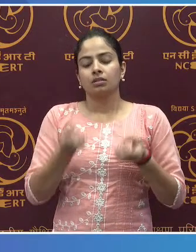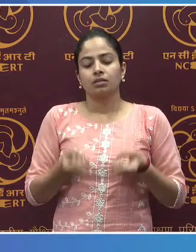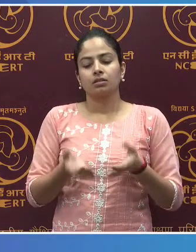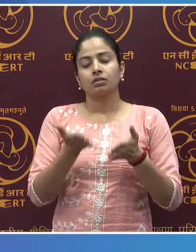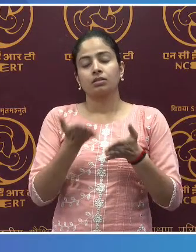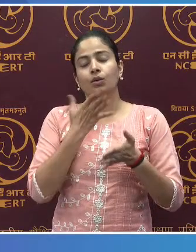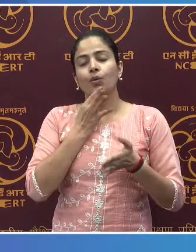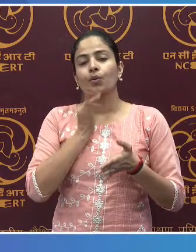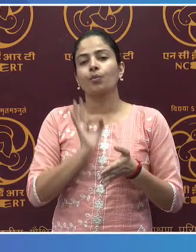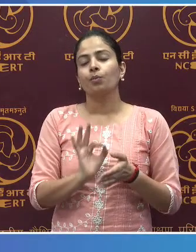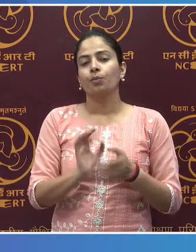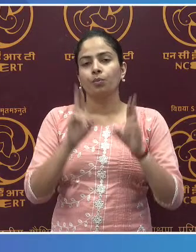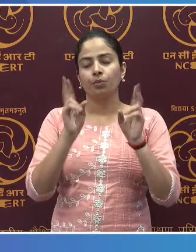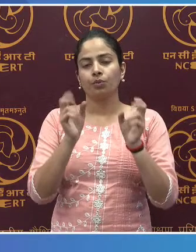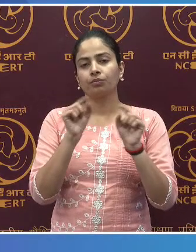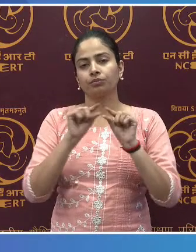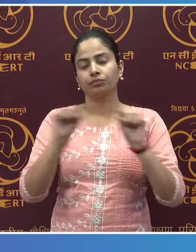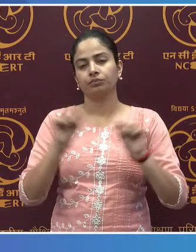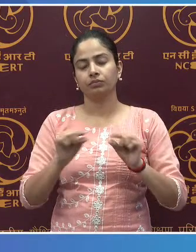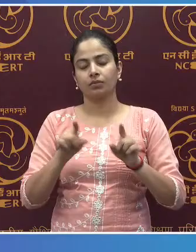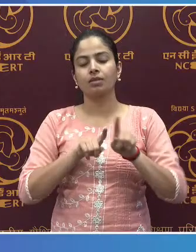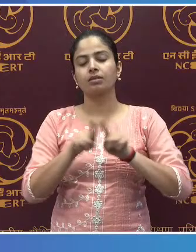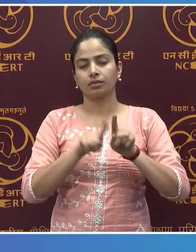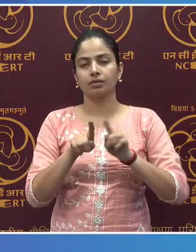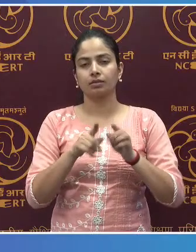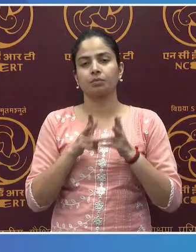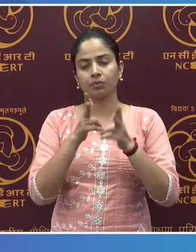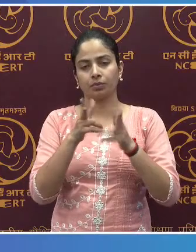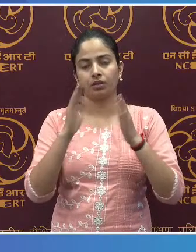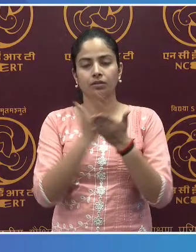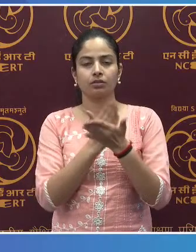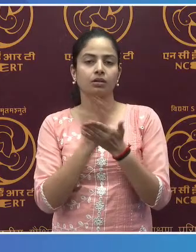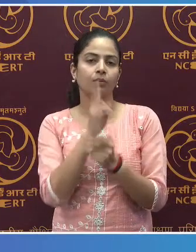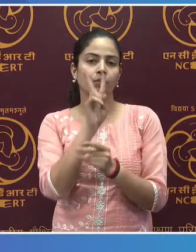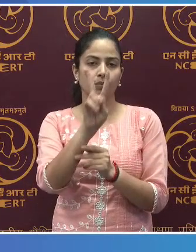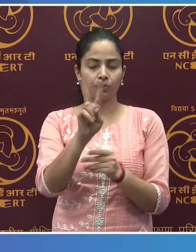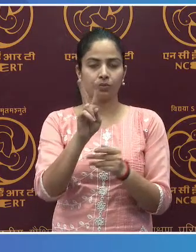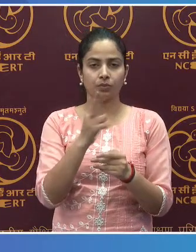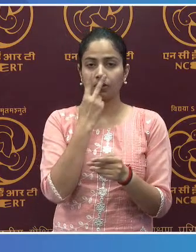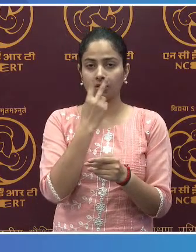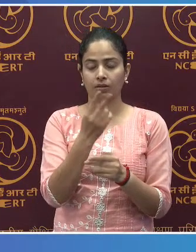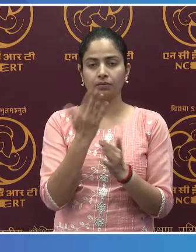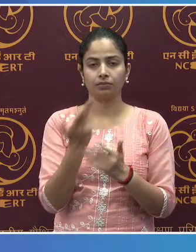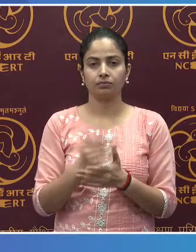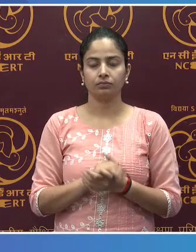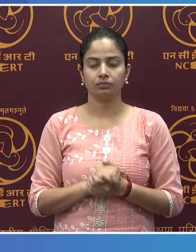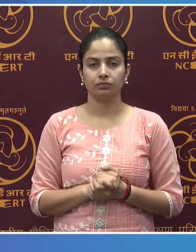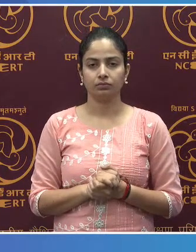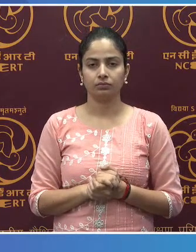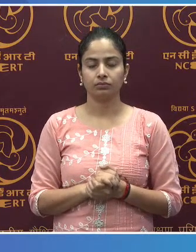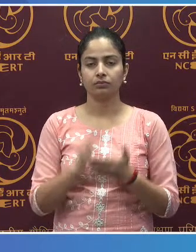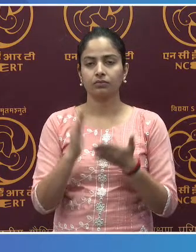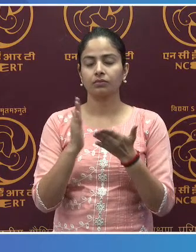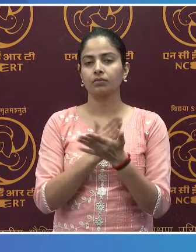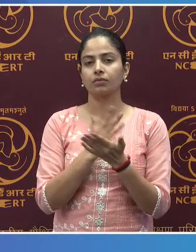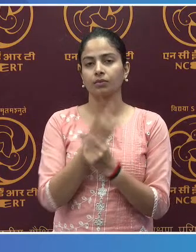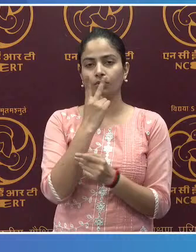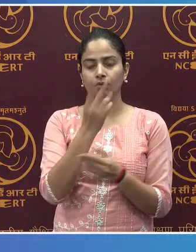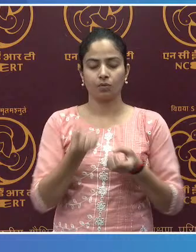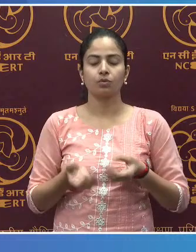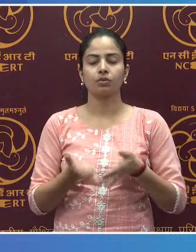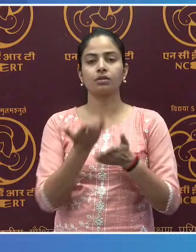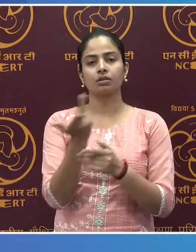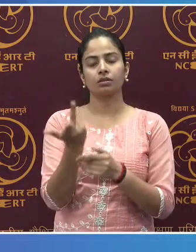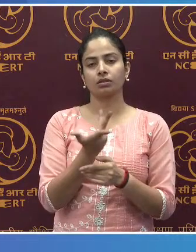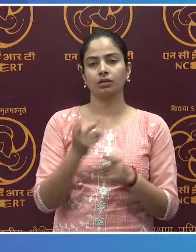very important pertinent quote. So, let us the example of the chapter 2. You see the chapter 2. The chapter 2 starts, that